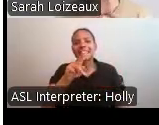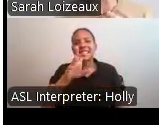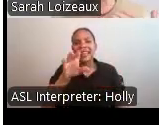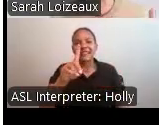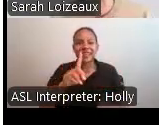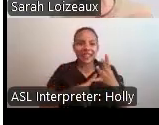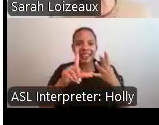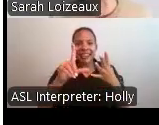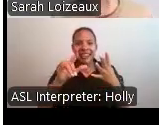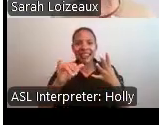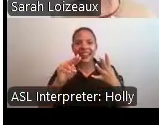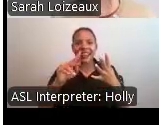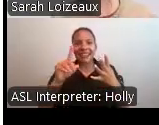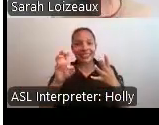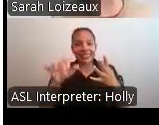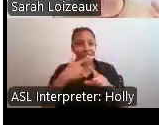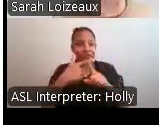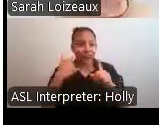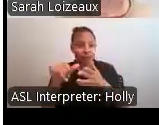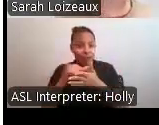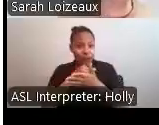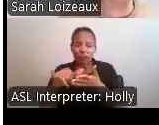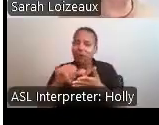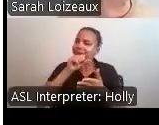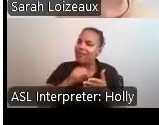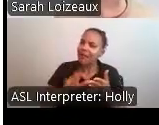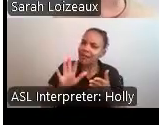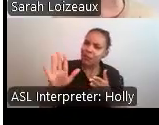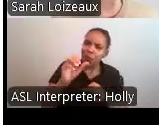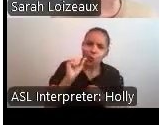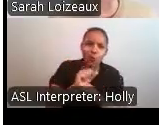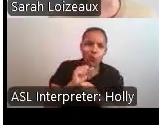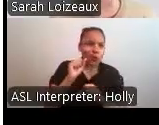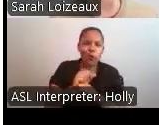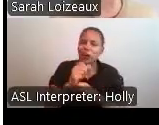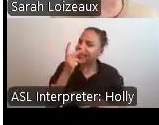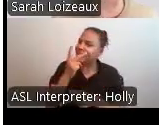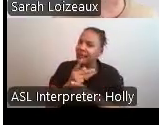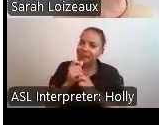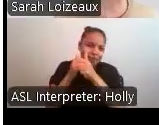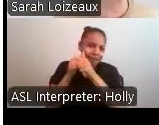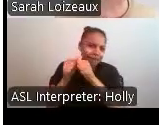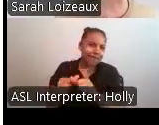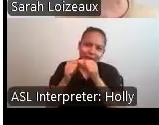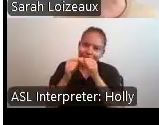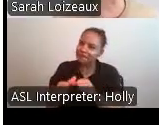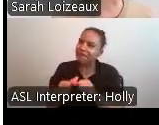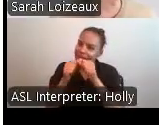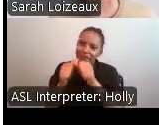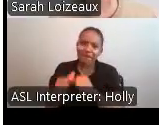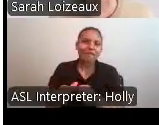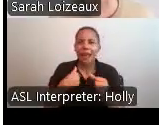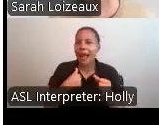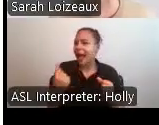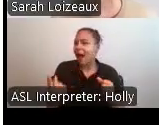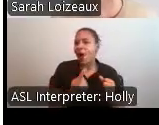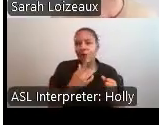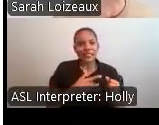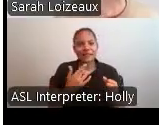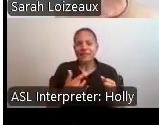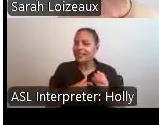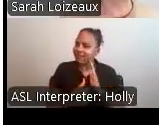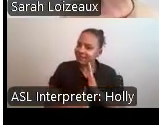Lindsay from New York. And I love the work you're doing. And all I can say is just keep it up. I think that I'm always impressed when I hear